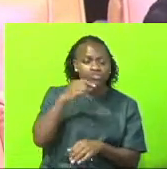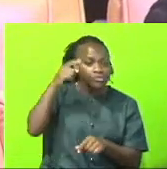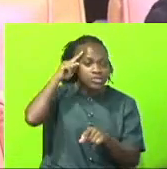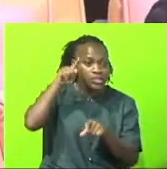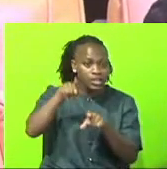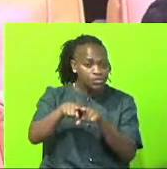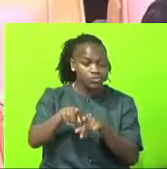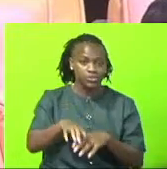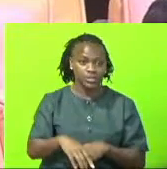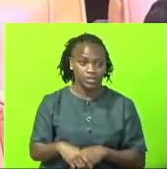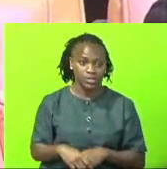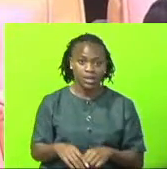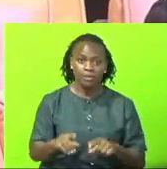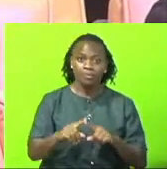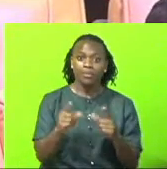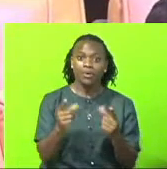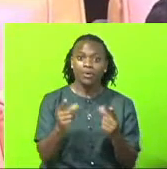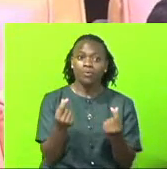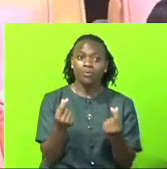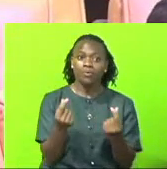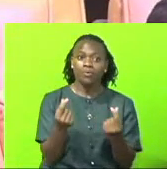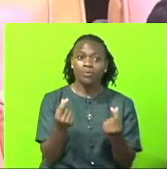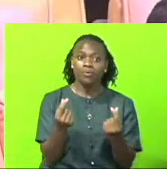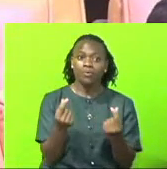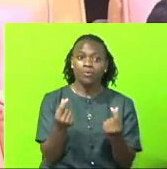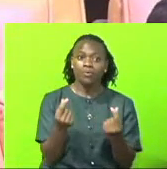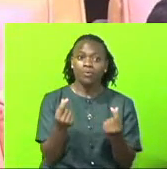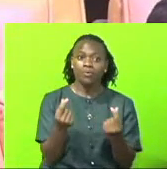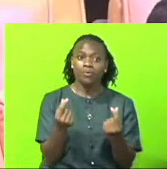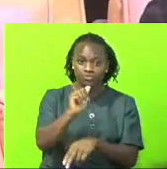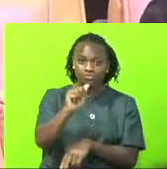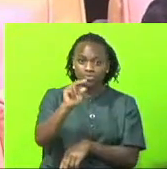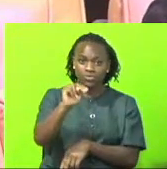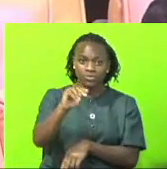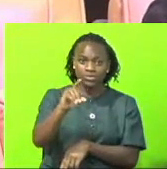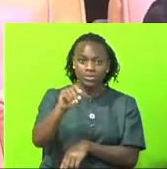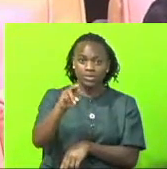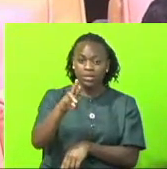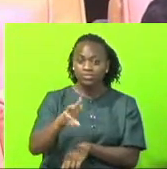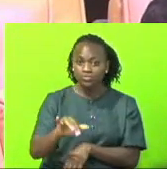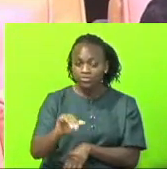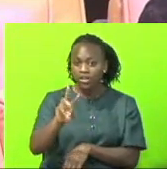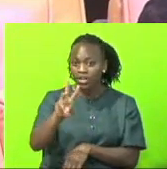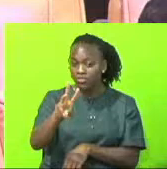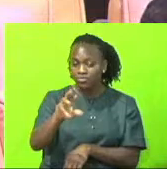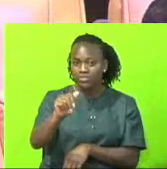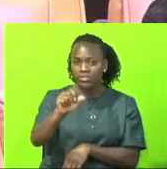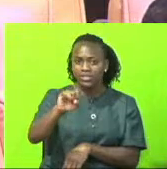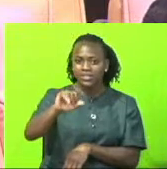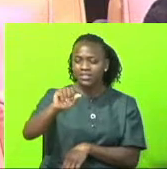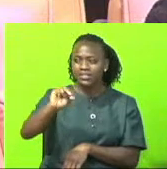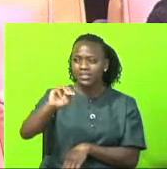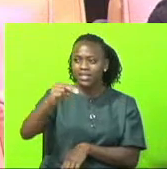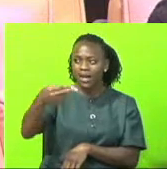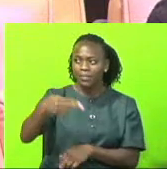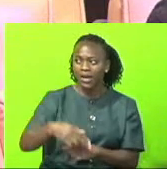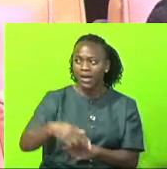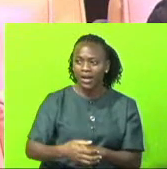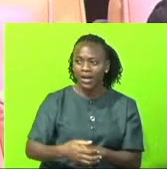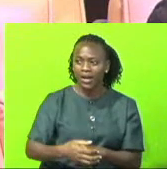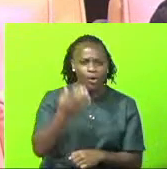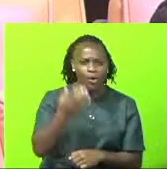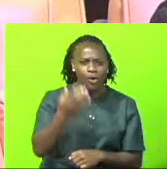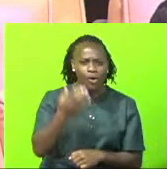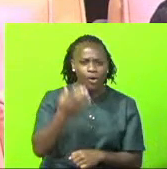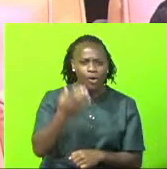They supported Honorable Andrew Esiama. So what has changed? How is it the case that